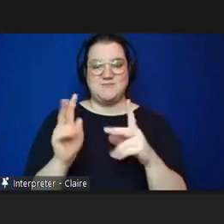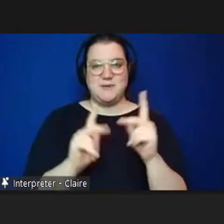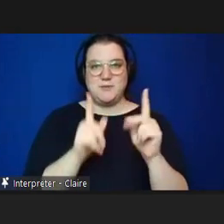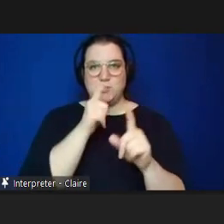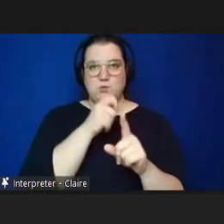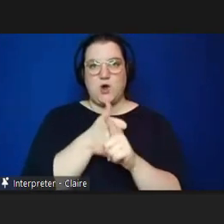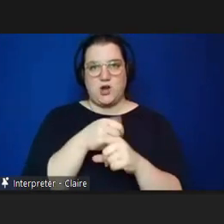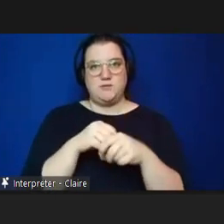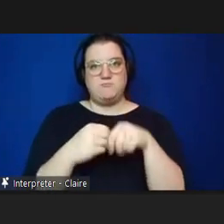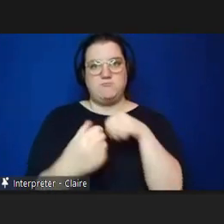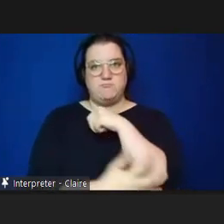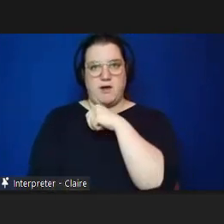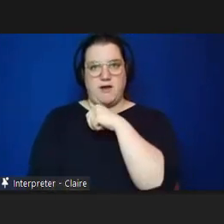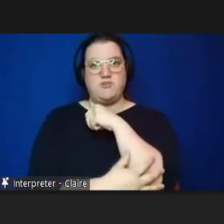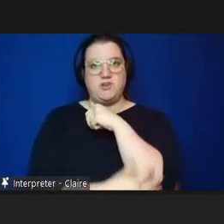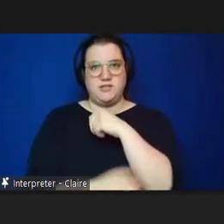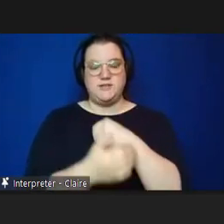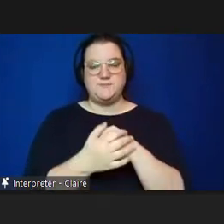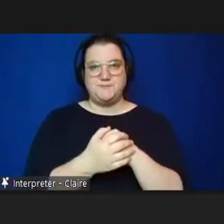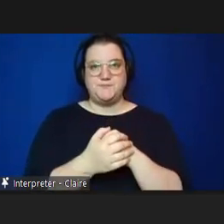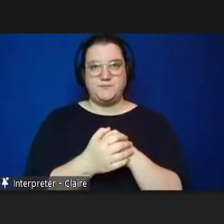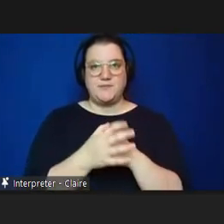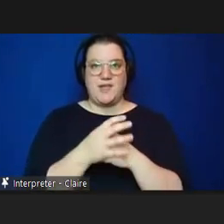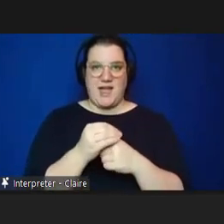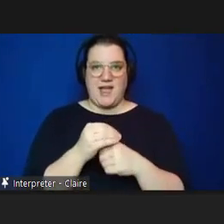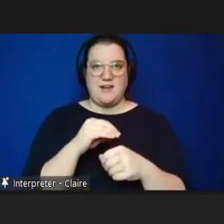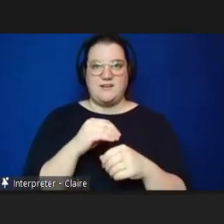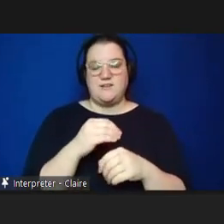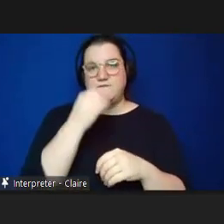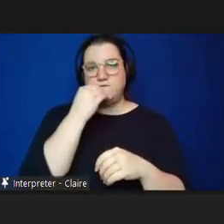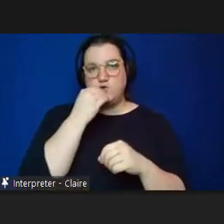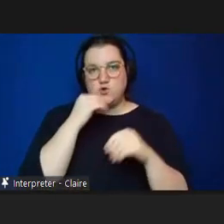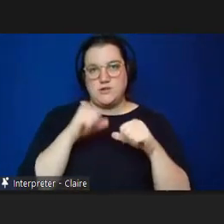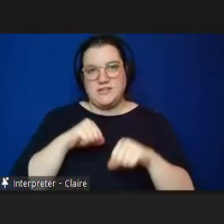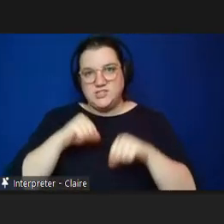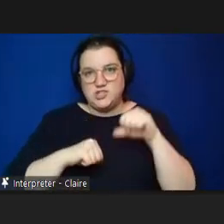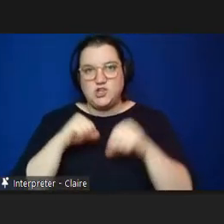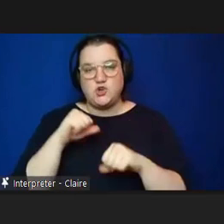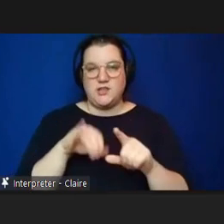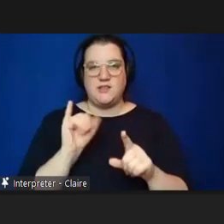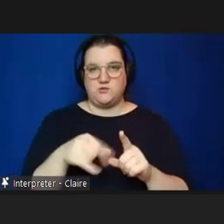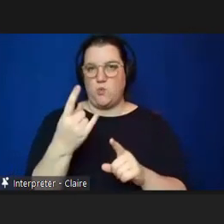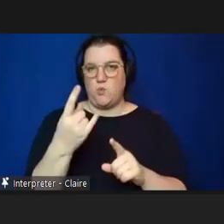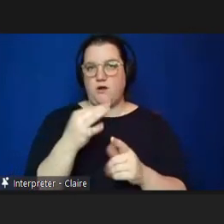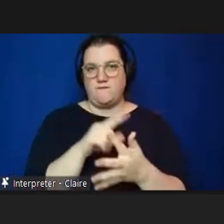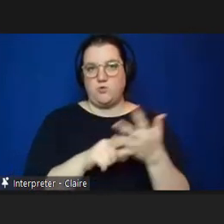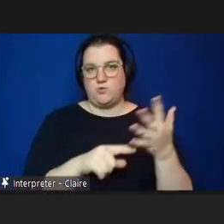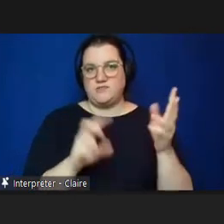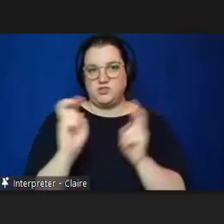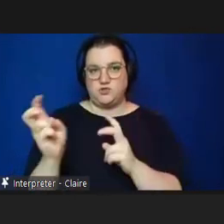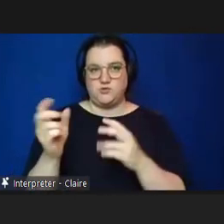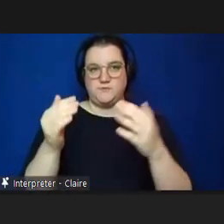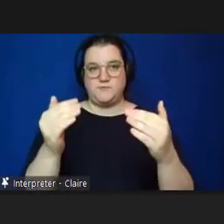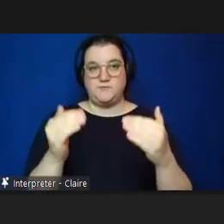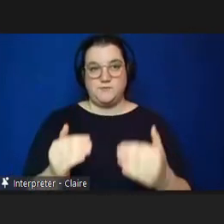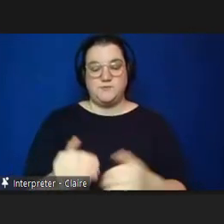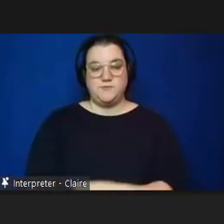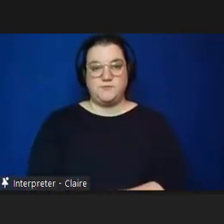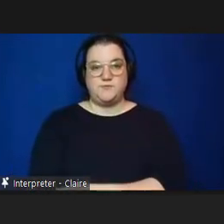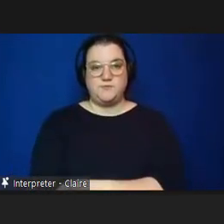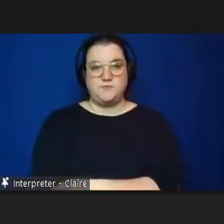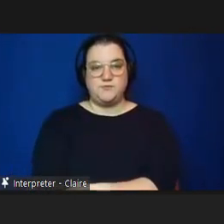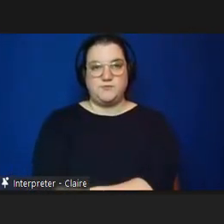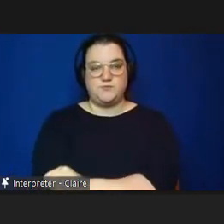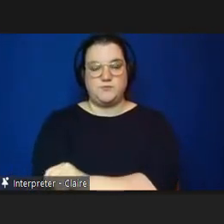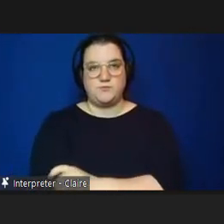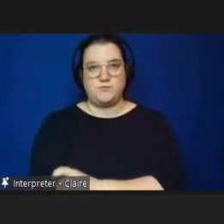in poverty. And food insecurity is one of those issues. We worked to make sure that the